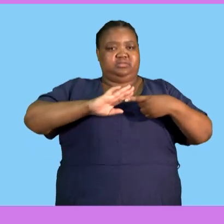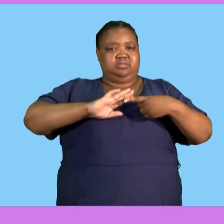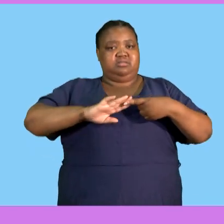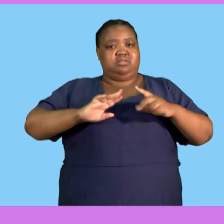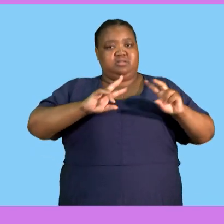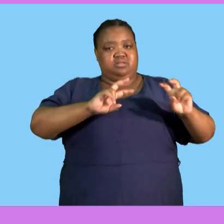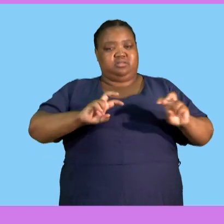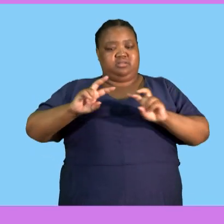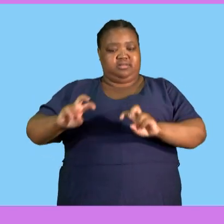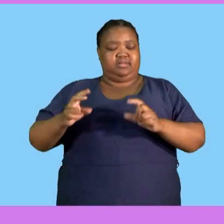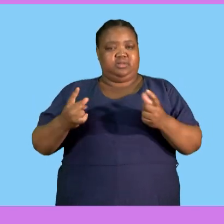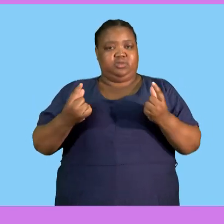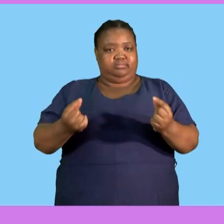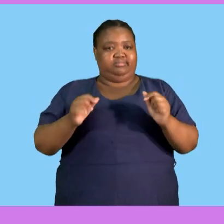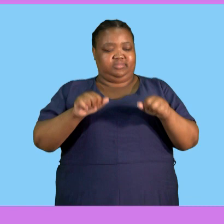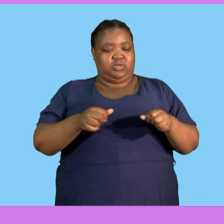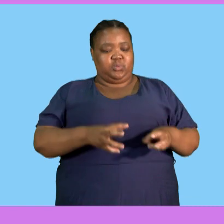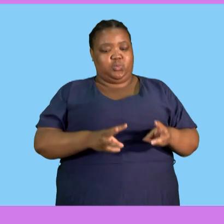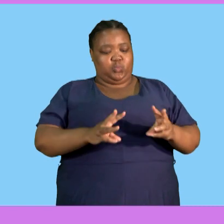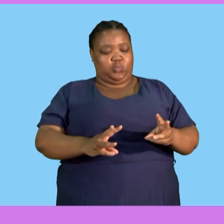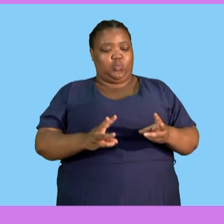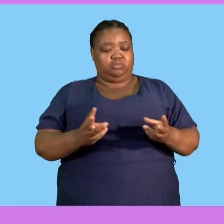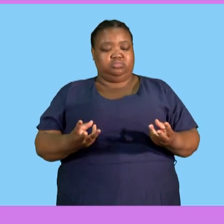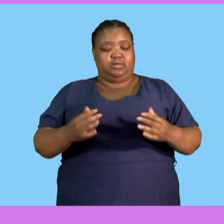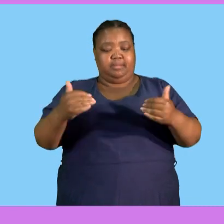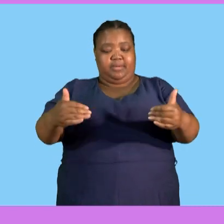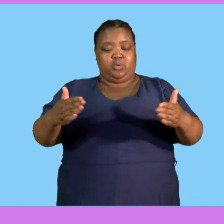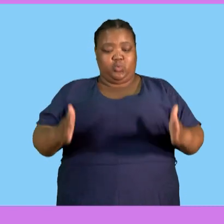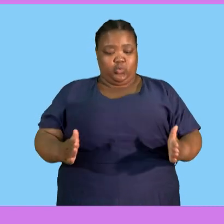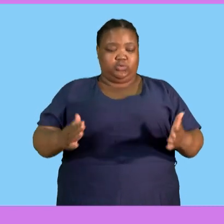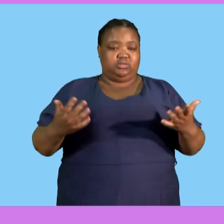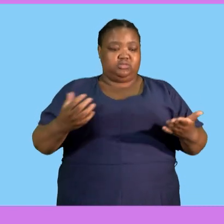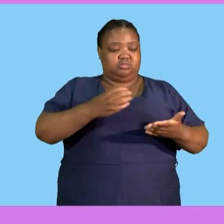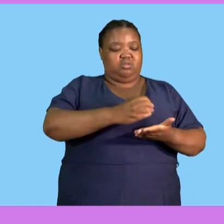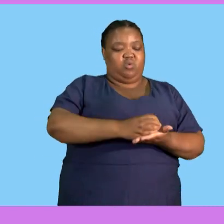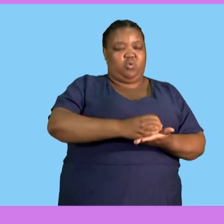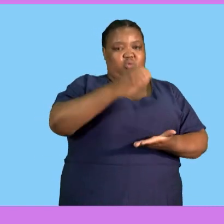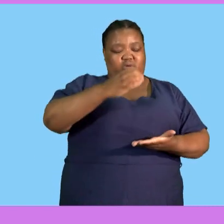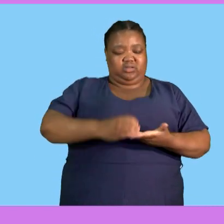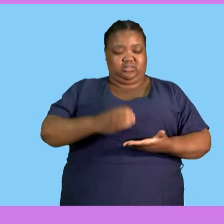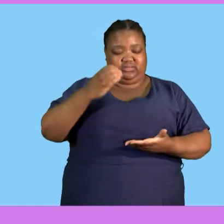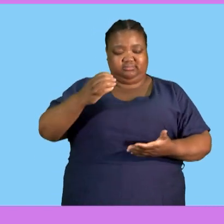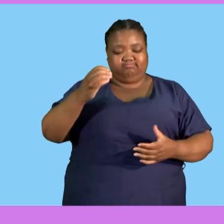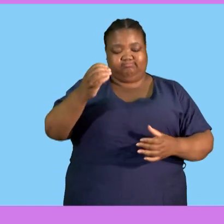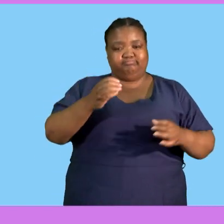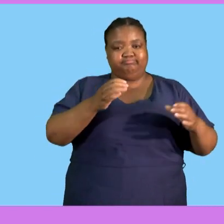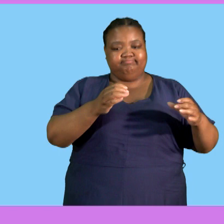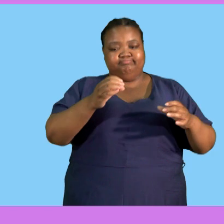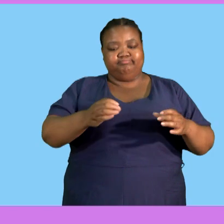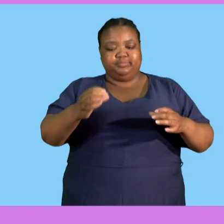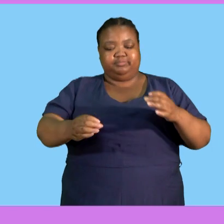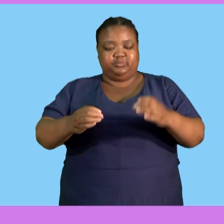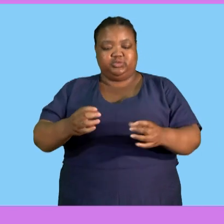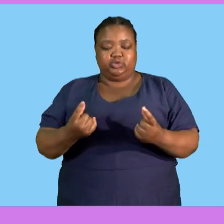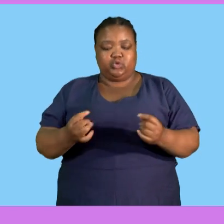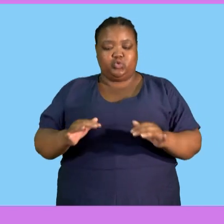right? So the first thing here is when investigating the most appropriate way to package boxes or cans. For optimal use